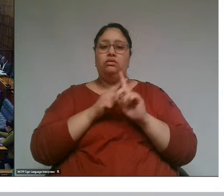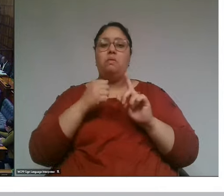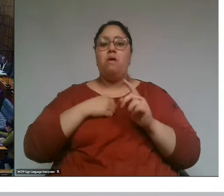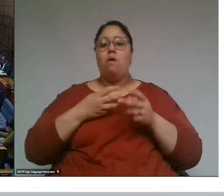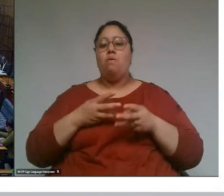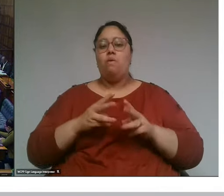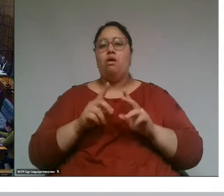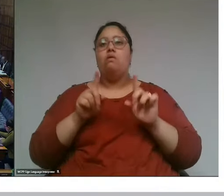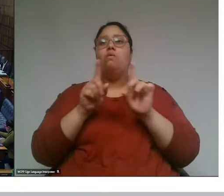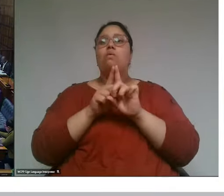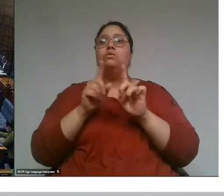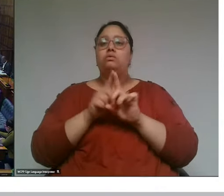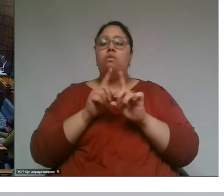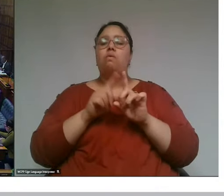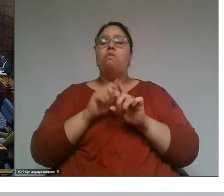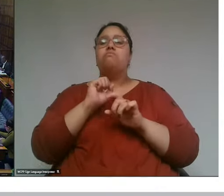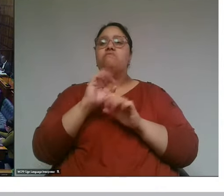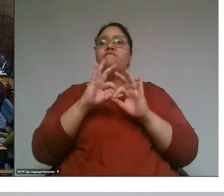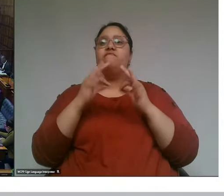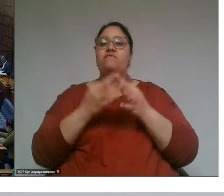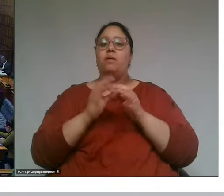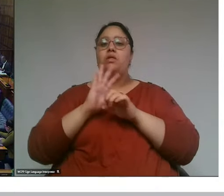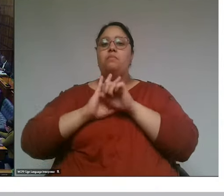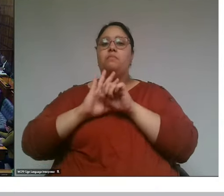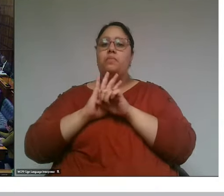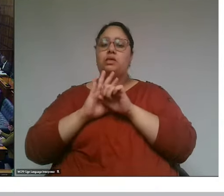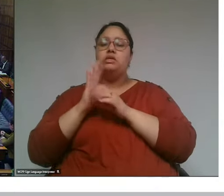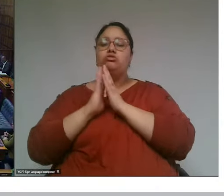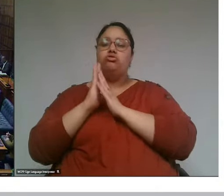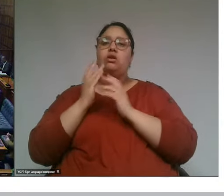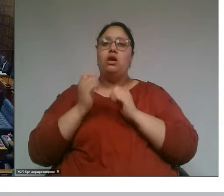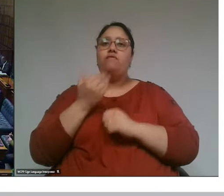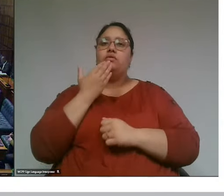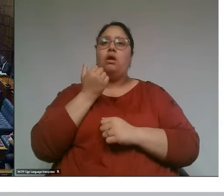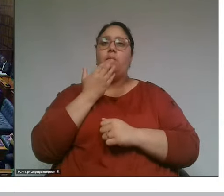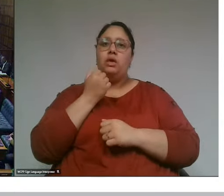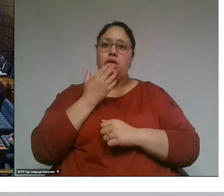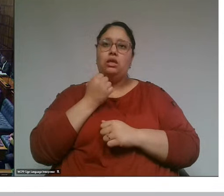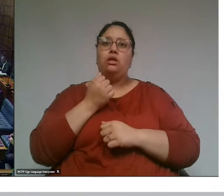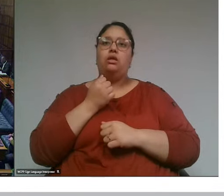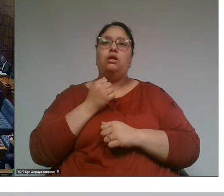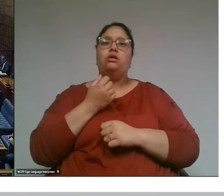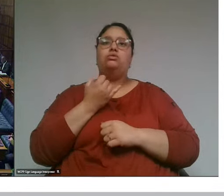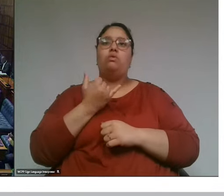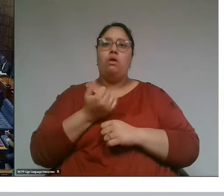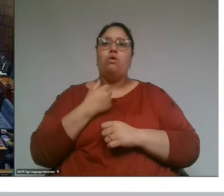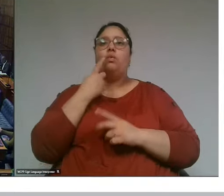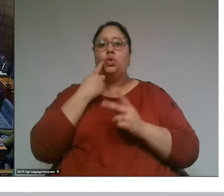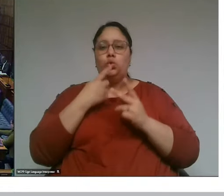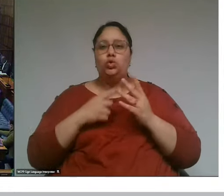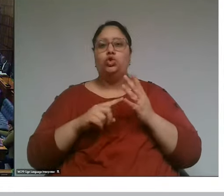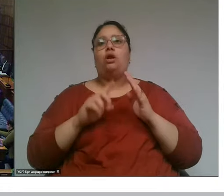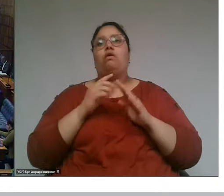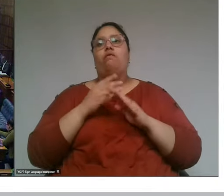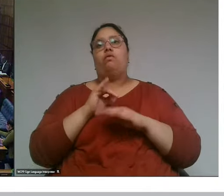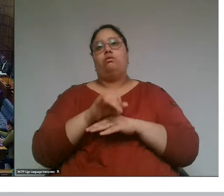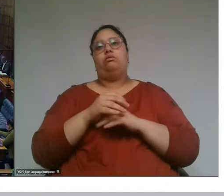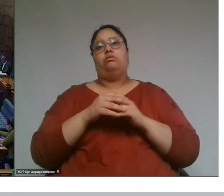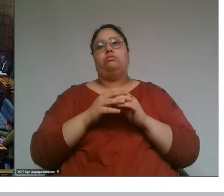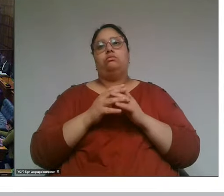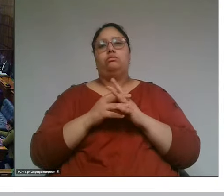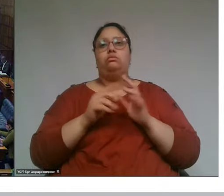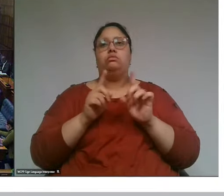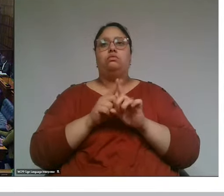ensure that provides business assistance as well so maybe looking at private as a as a way to expand that service it sounds like an